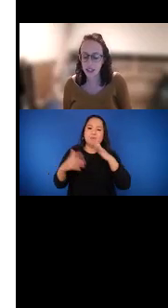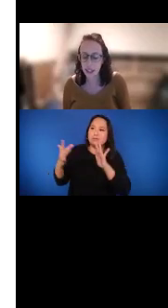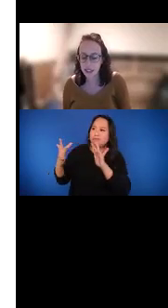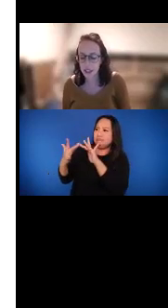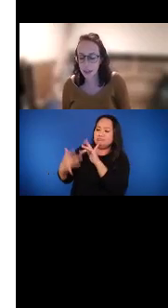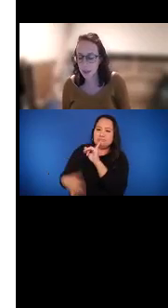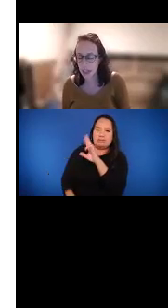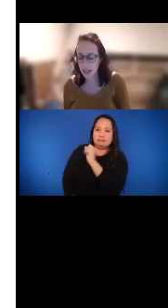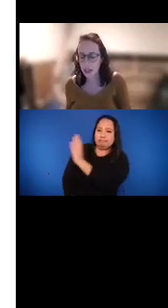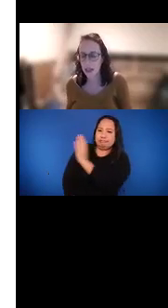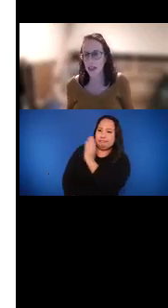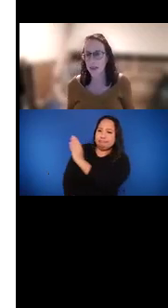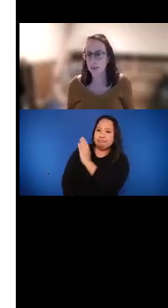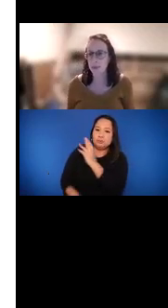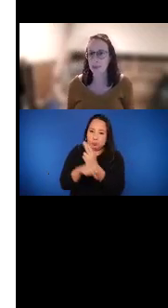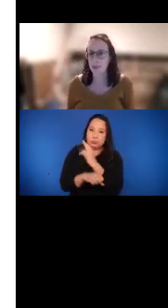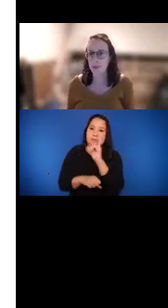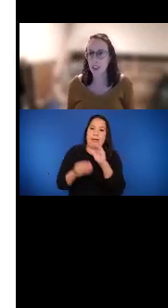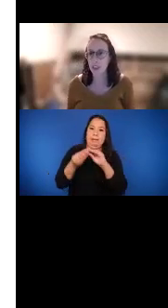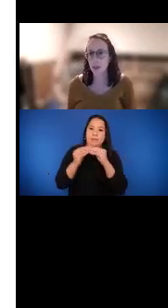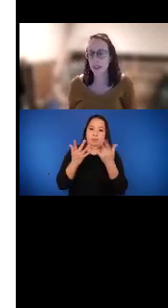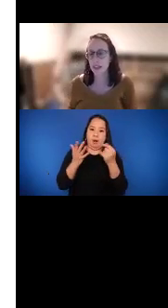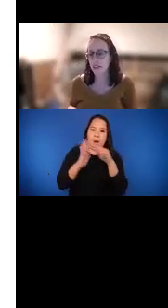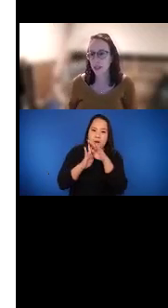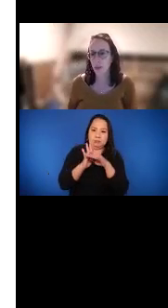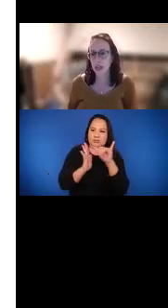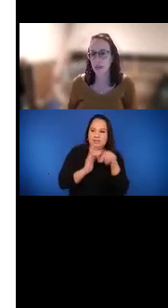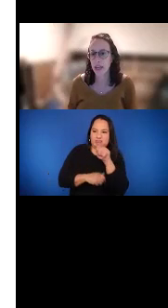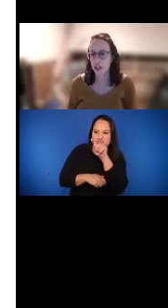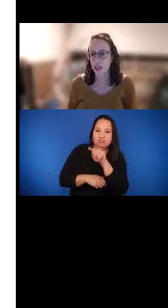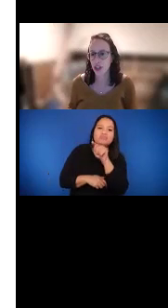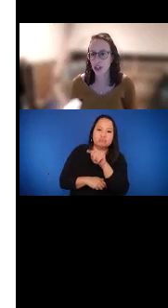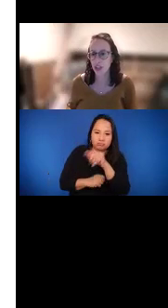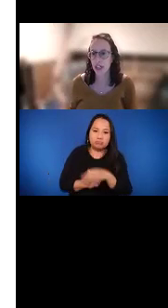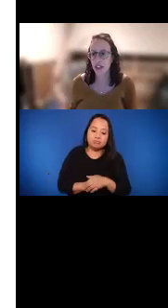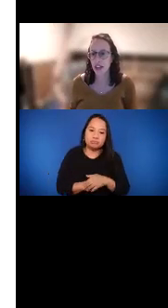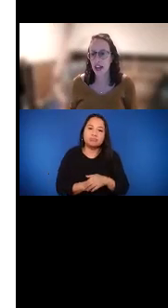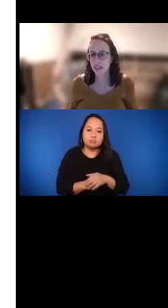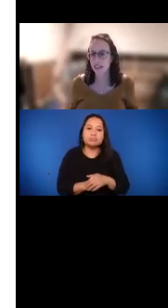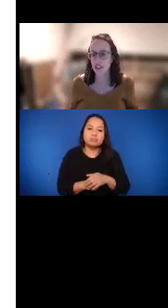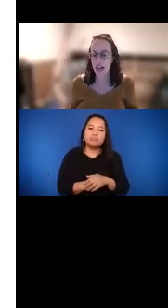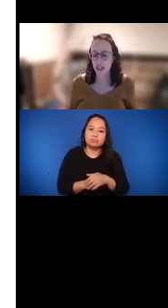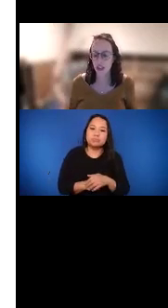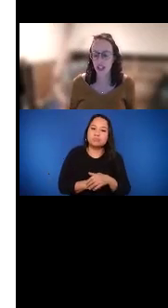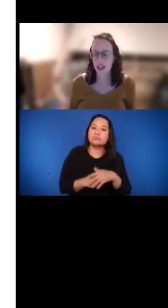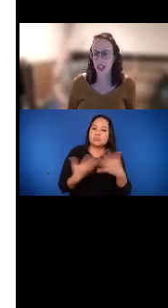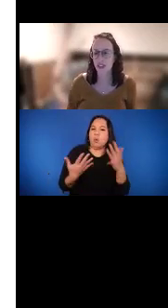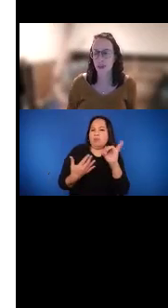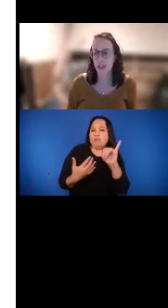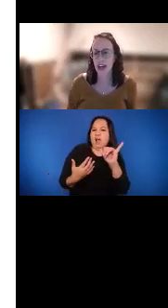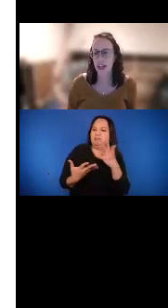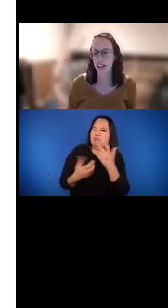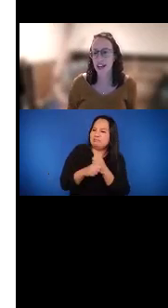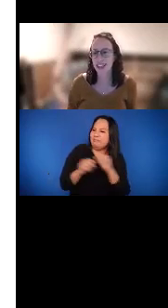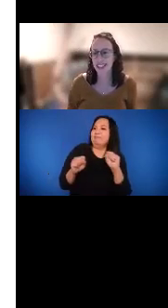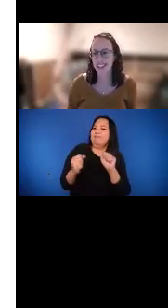here. That's going to be just the safest way to make sure that they're actually calling from